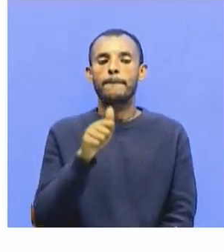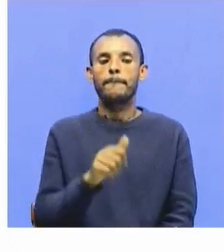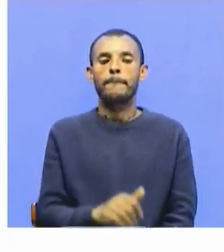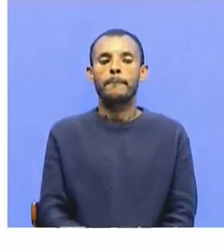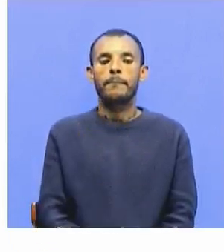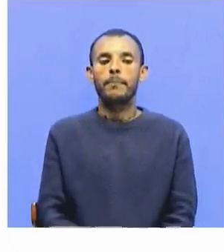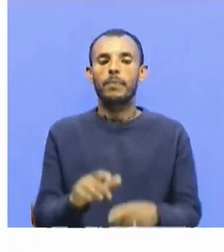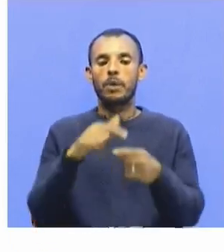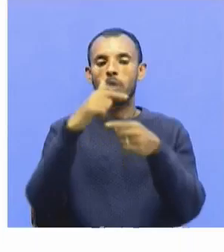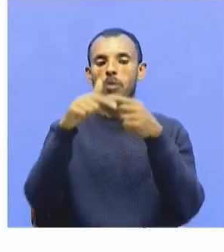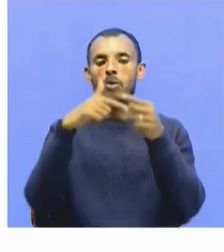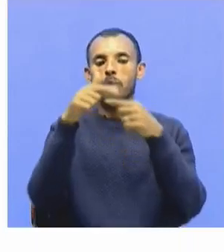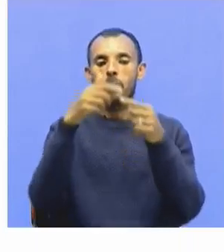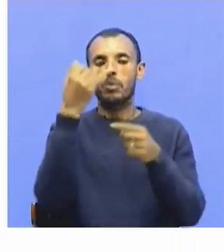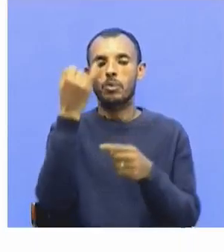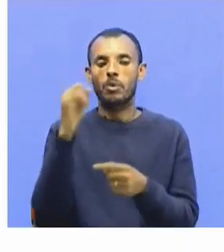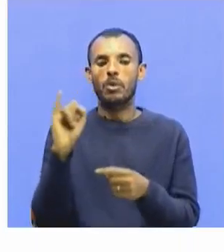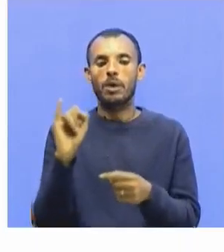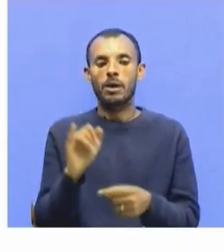going